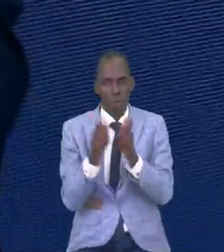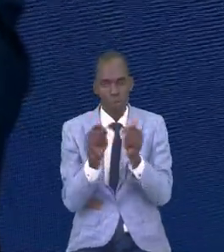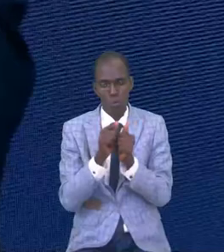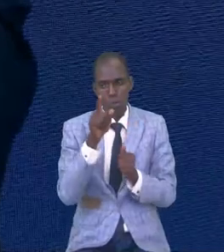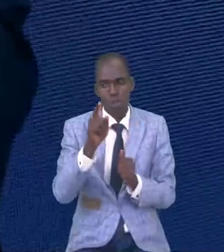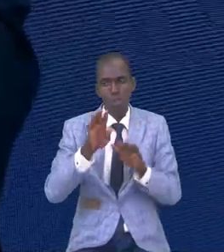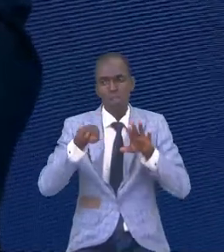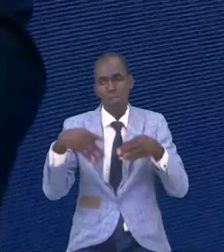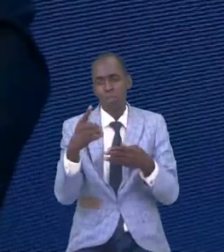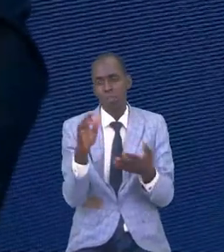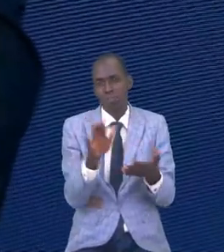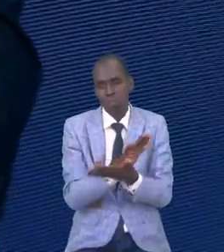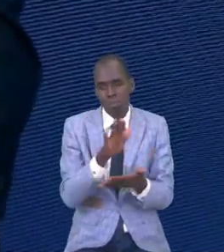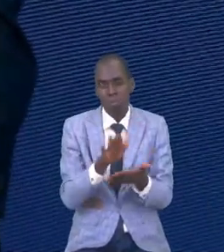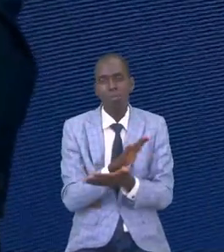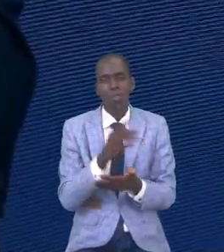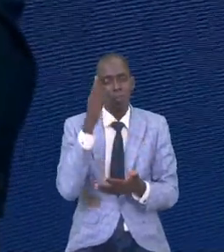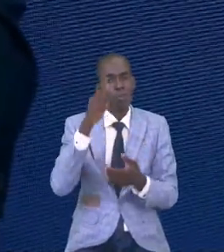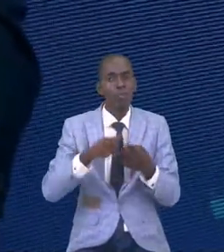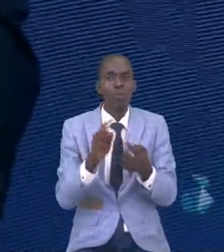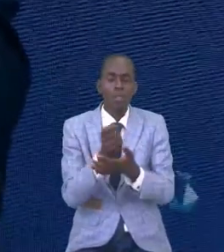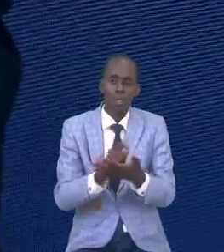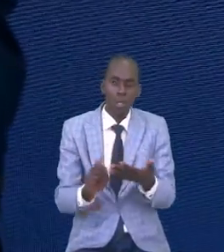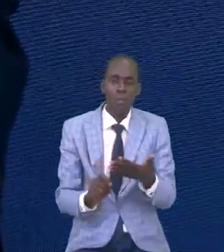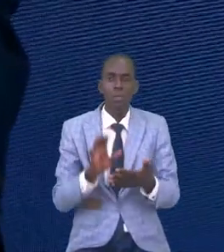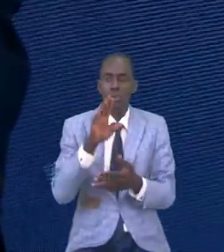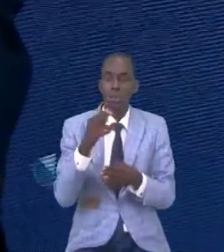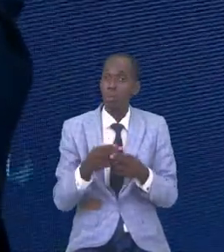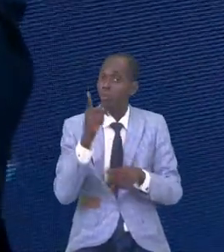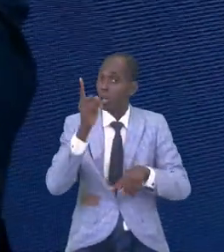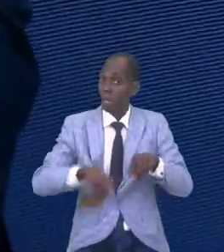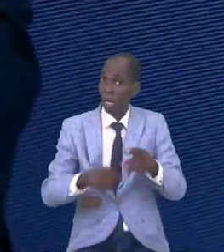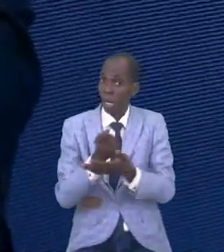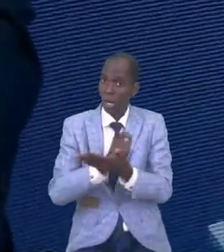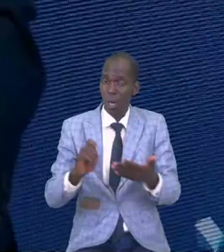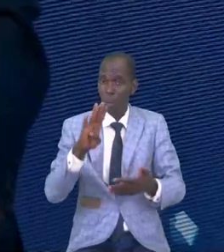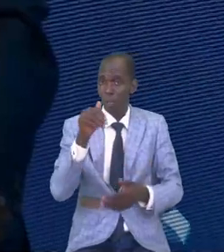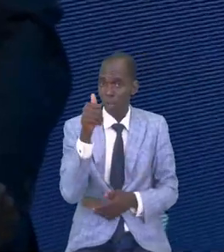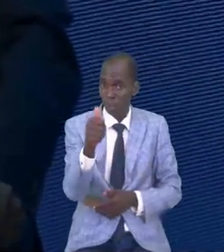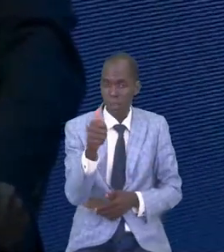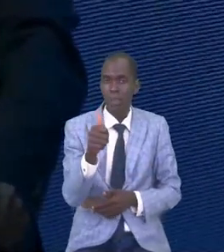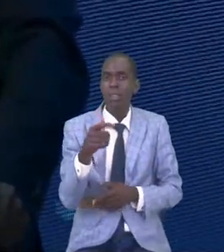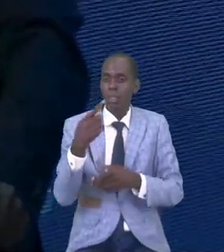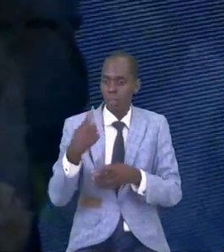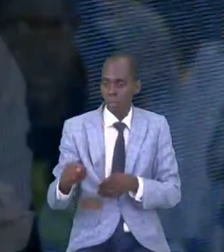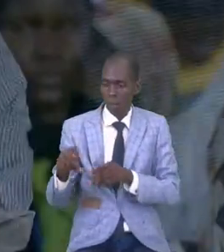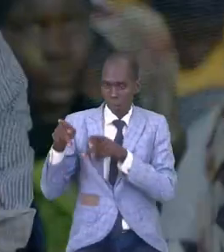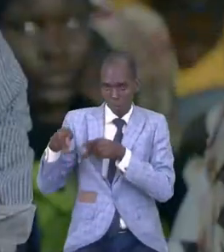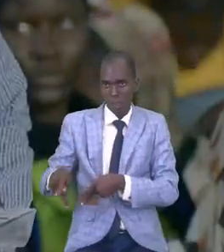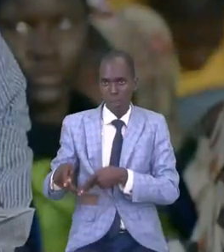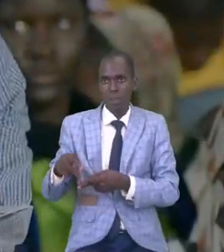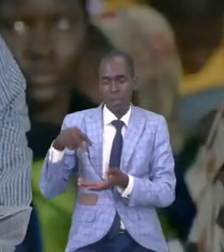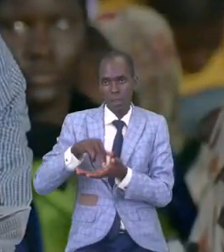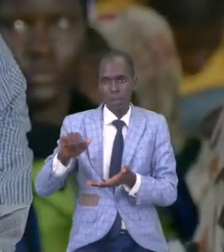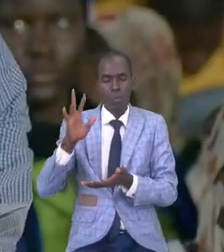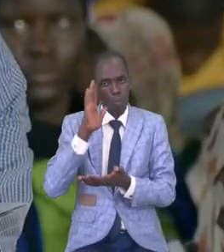Those who cannot write, please help them to write. The names in capital letters,